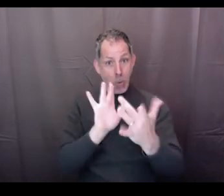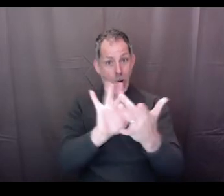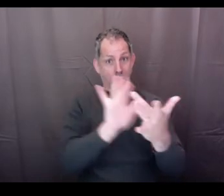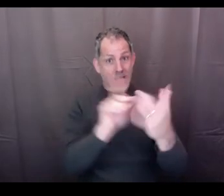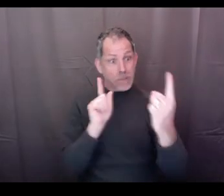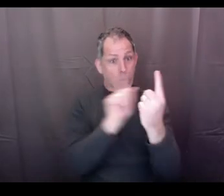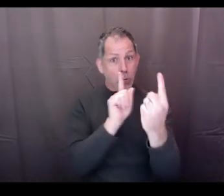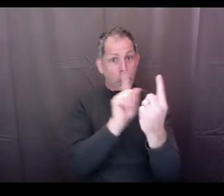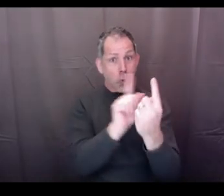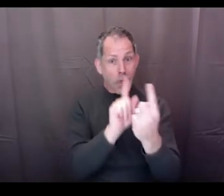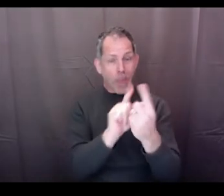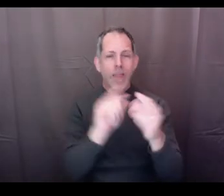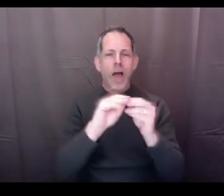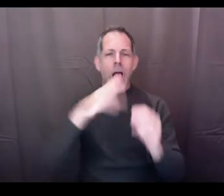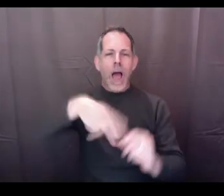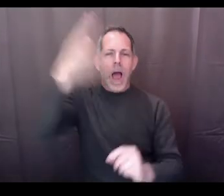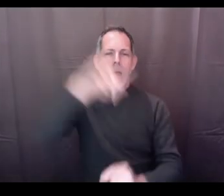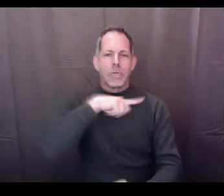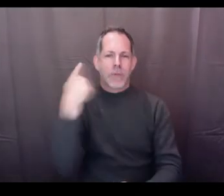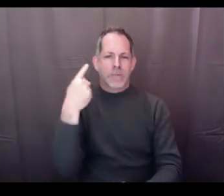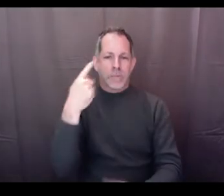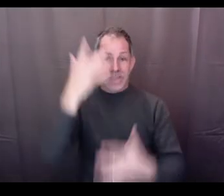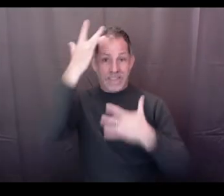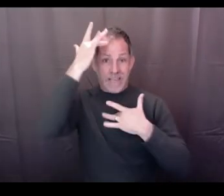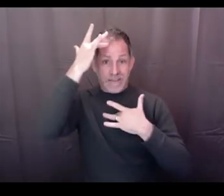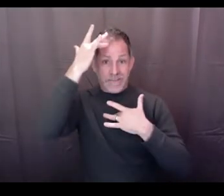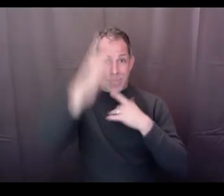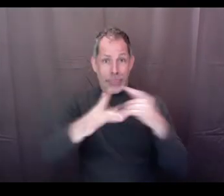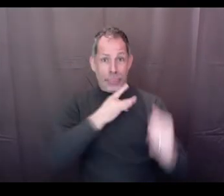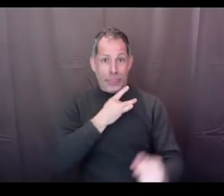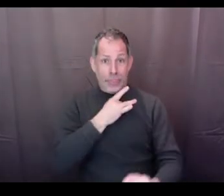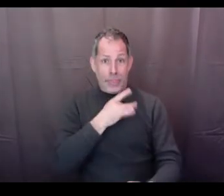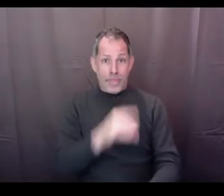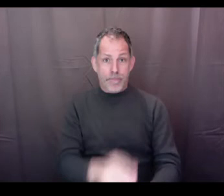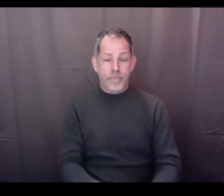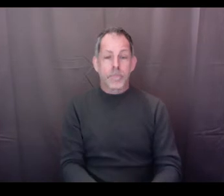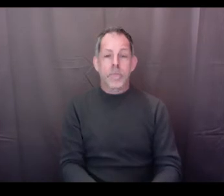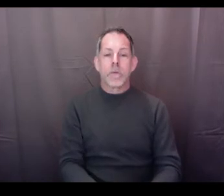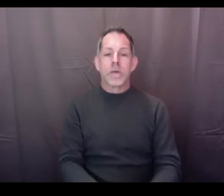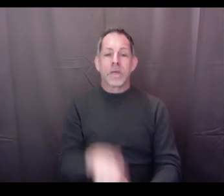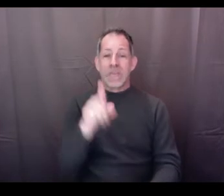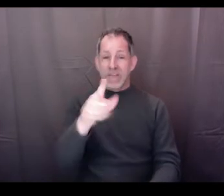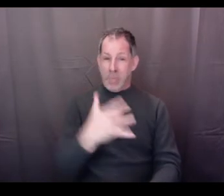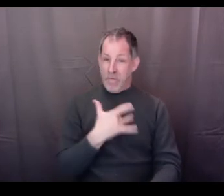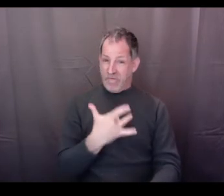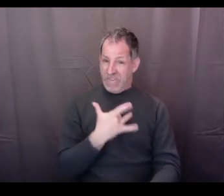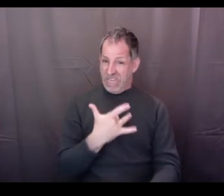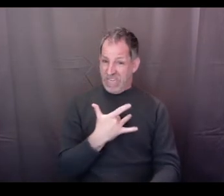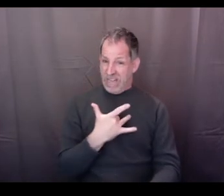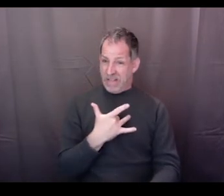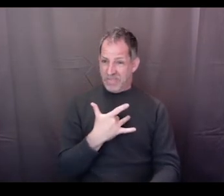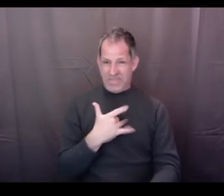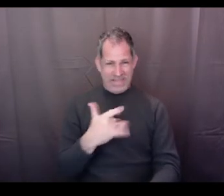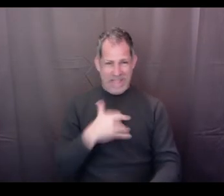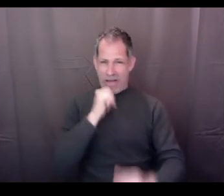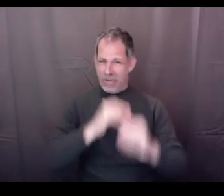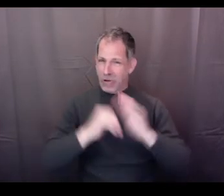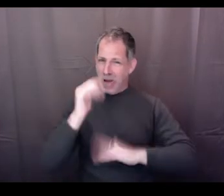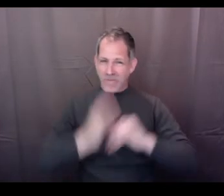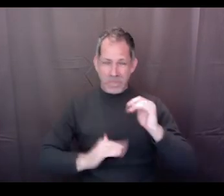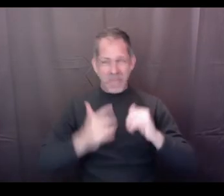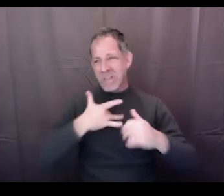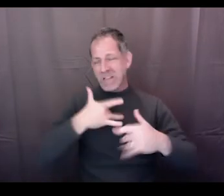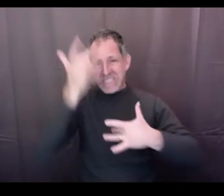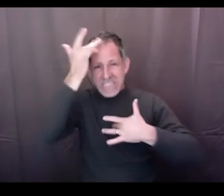are contagious and don't know that they can spread it. And then isolation and quarantine, isolation for the people who we know